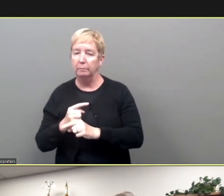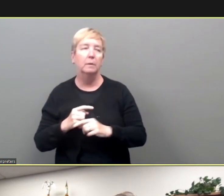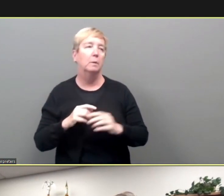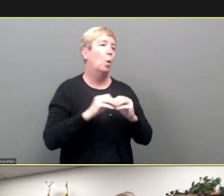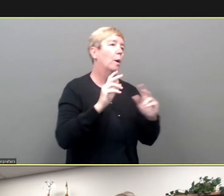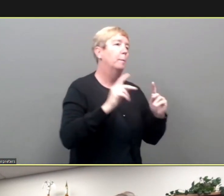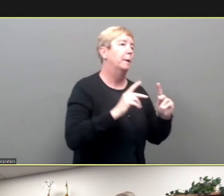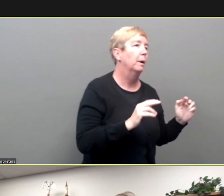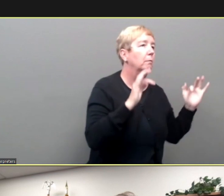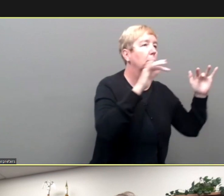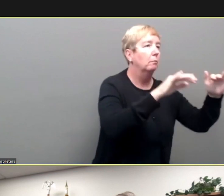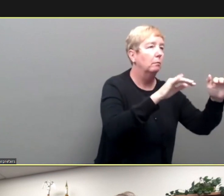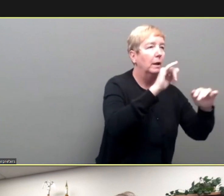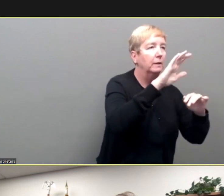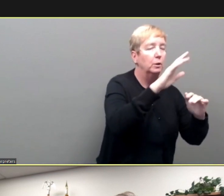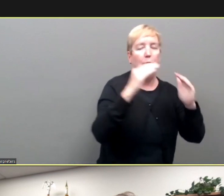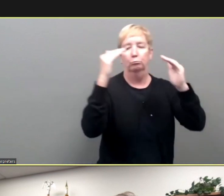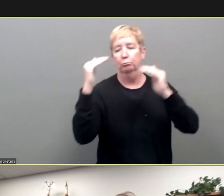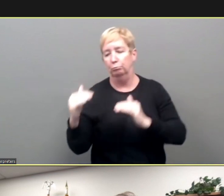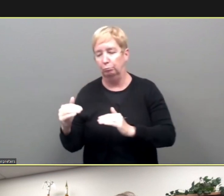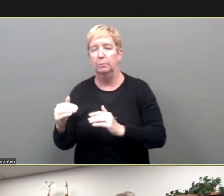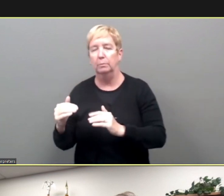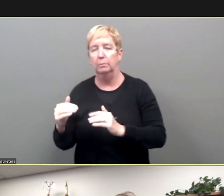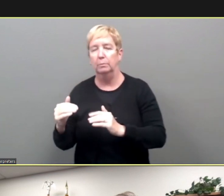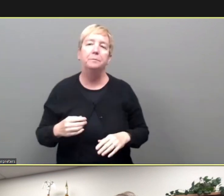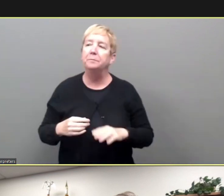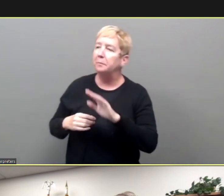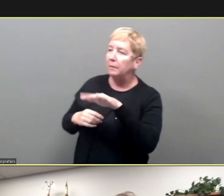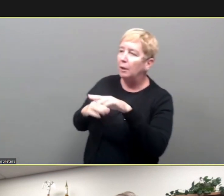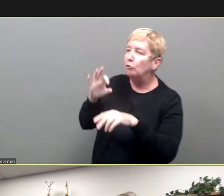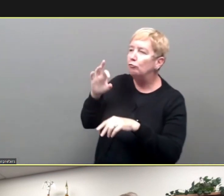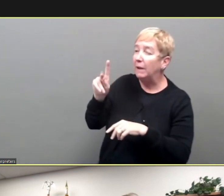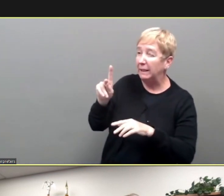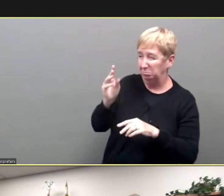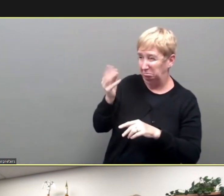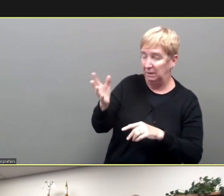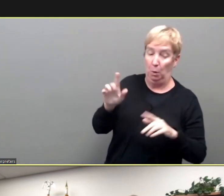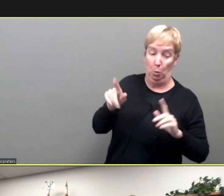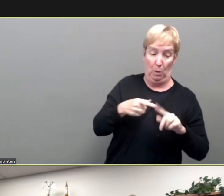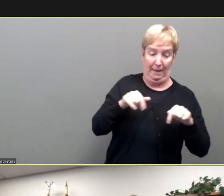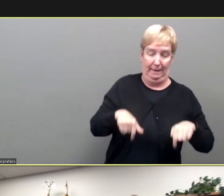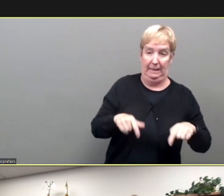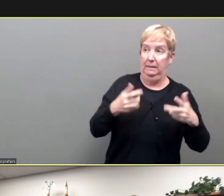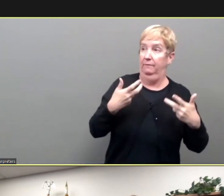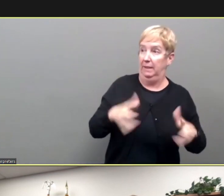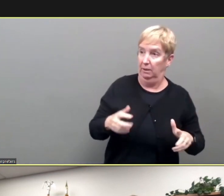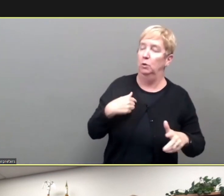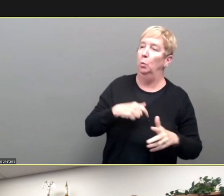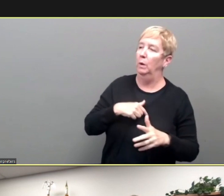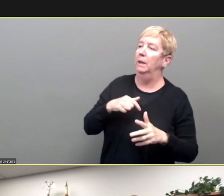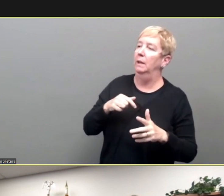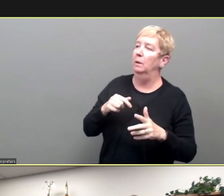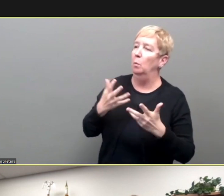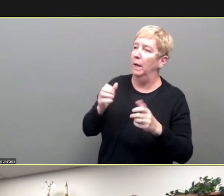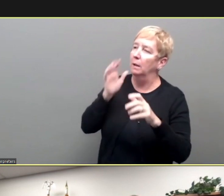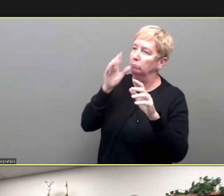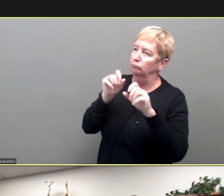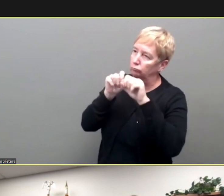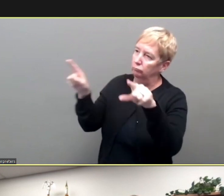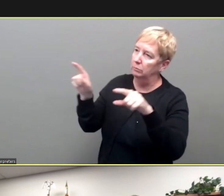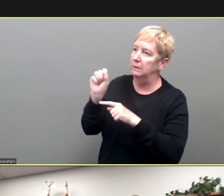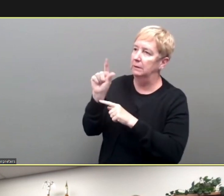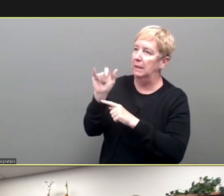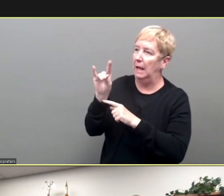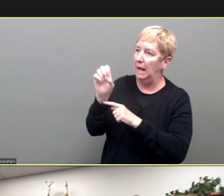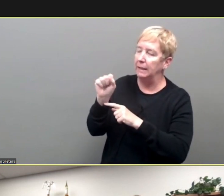benefit, we do distribute the slides after the presentation's over. So if you'd like to receive those, we can send them your way. All right, I don't see any